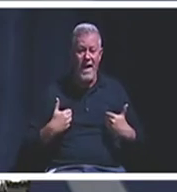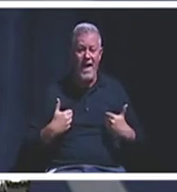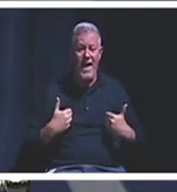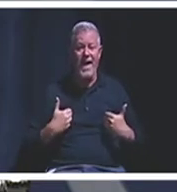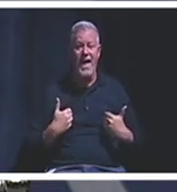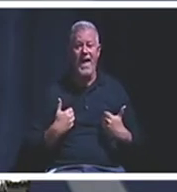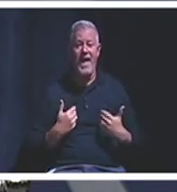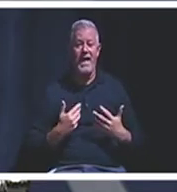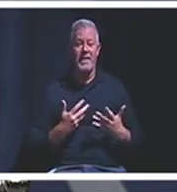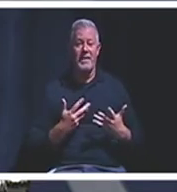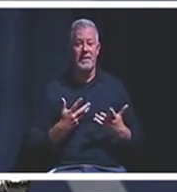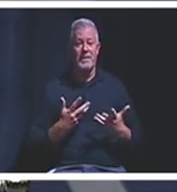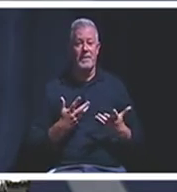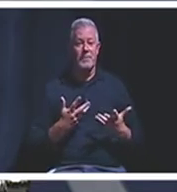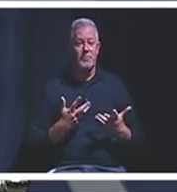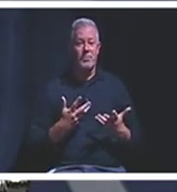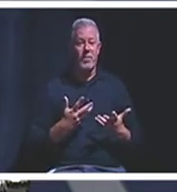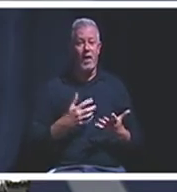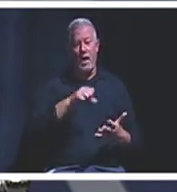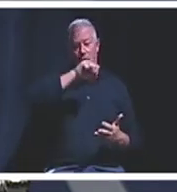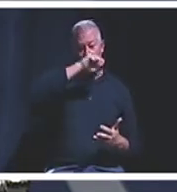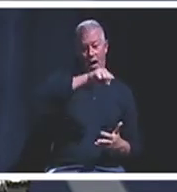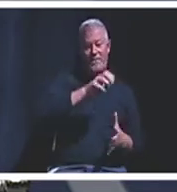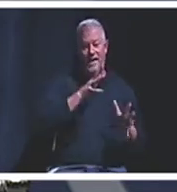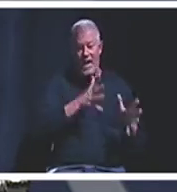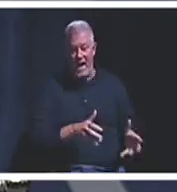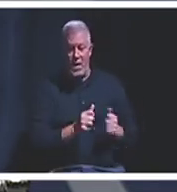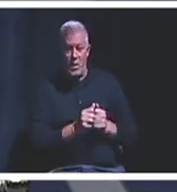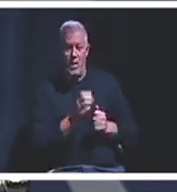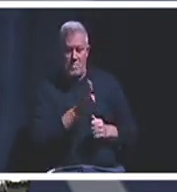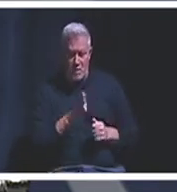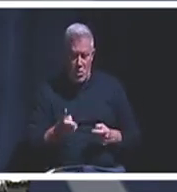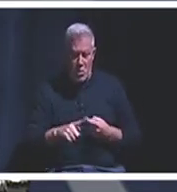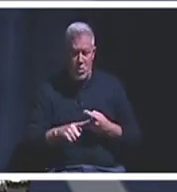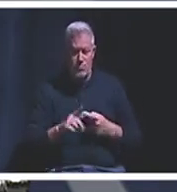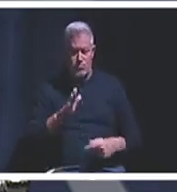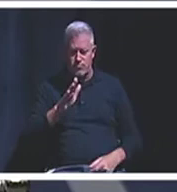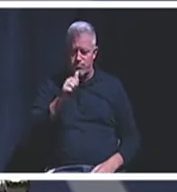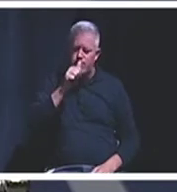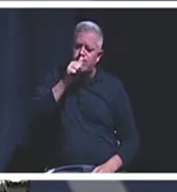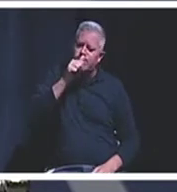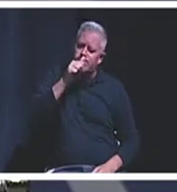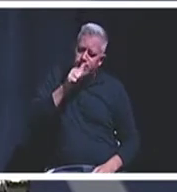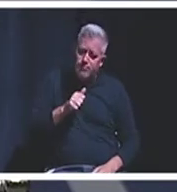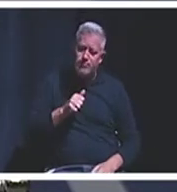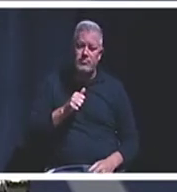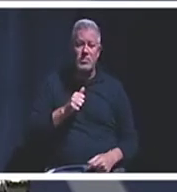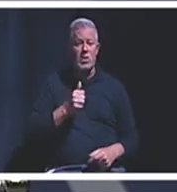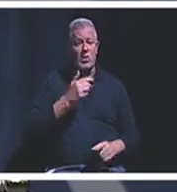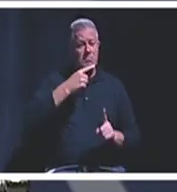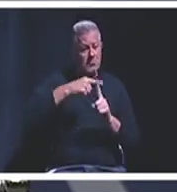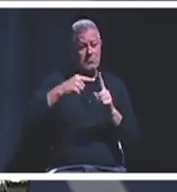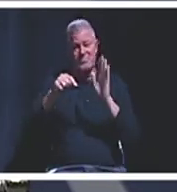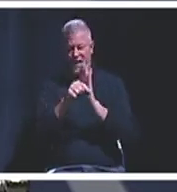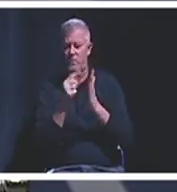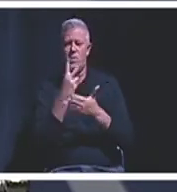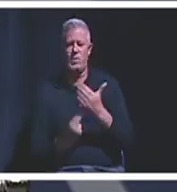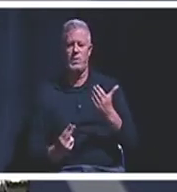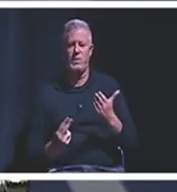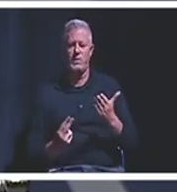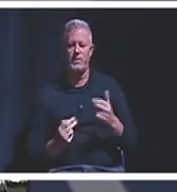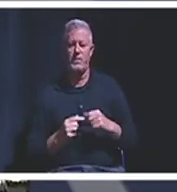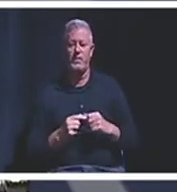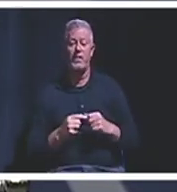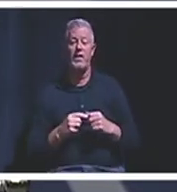love affair with Blackboard. We stuck with it through thick and thin, in good times and bad. We had